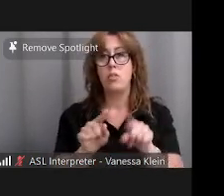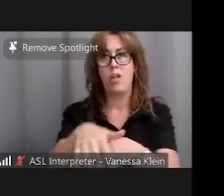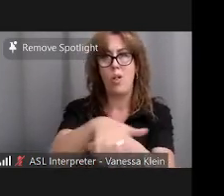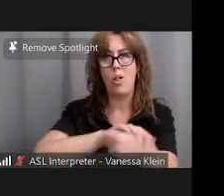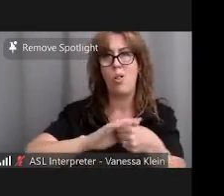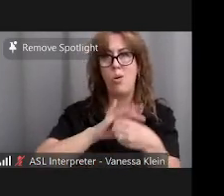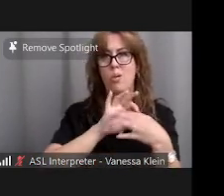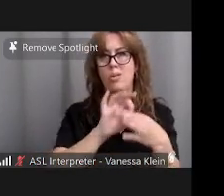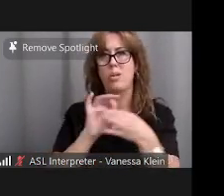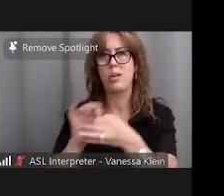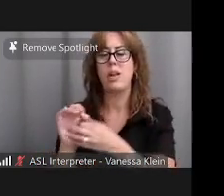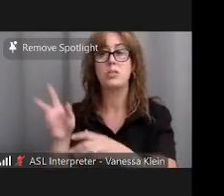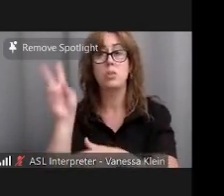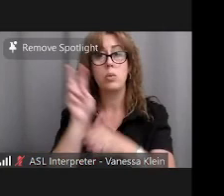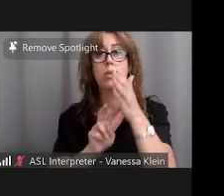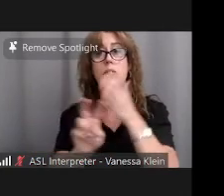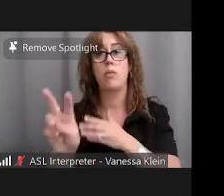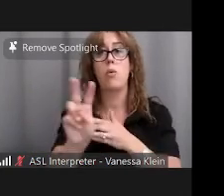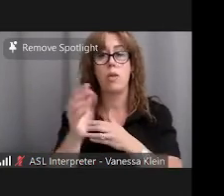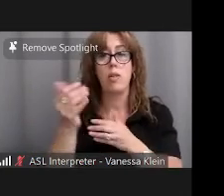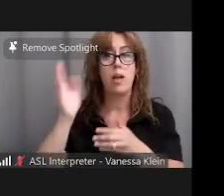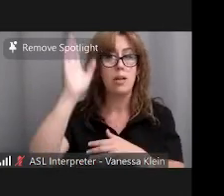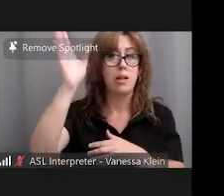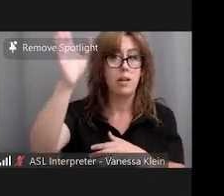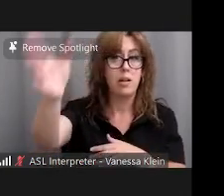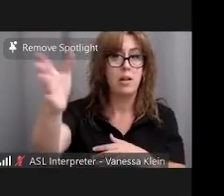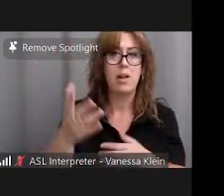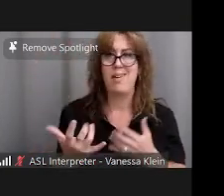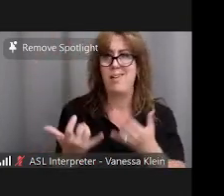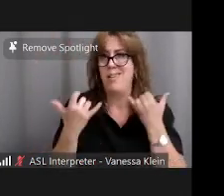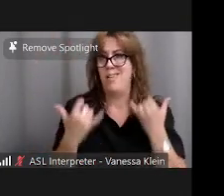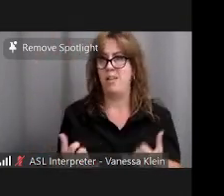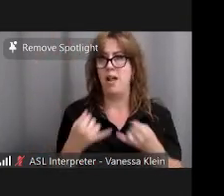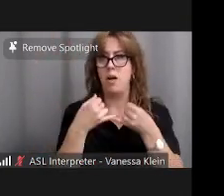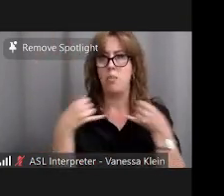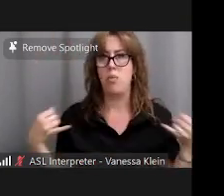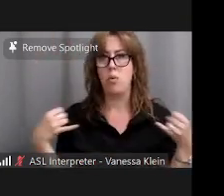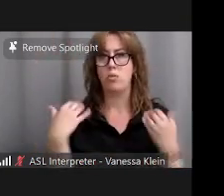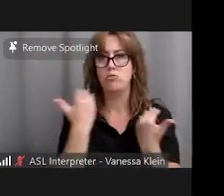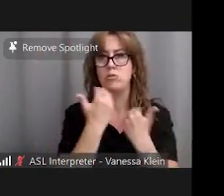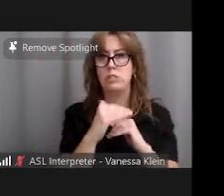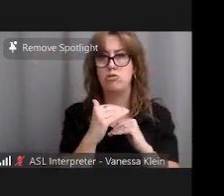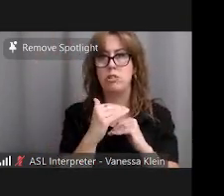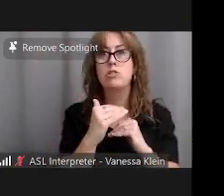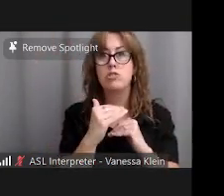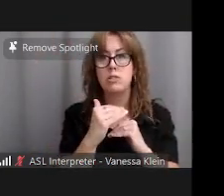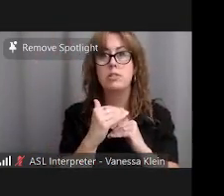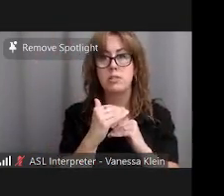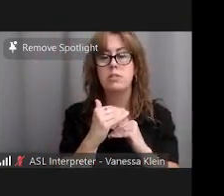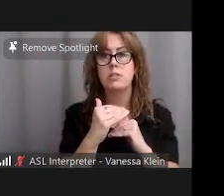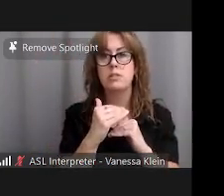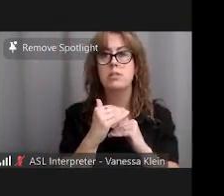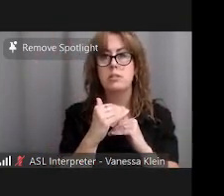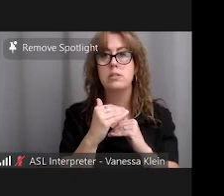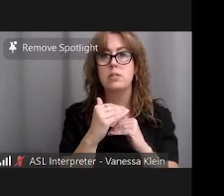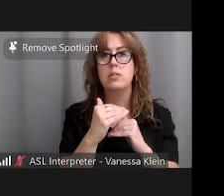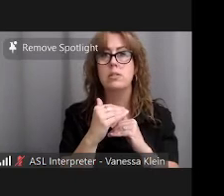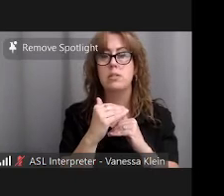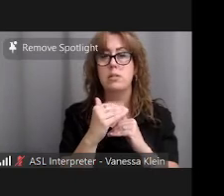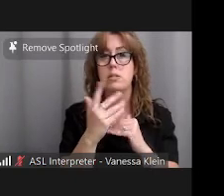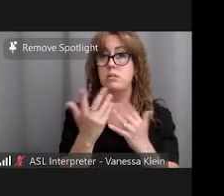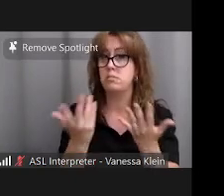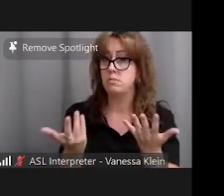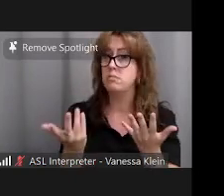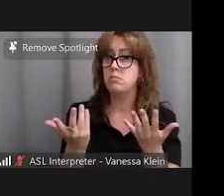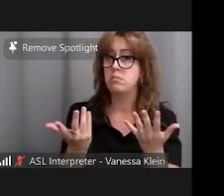going forward, particularly now with the border restrictions. It does seem possible to perhaps bring a